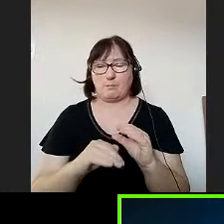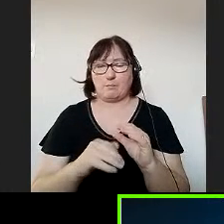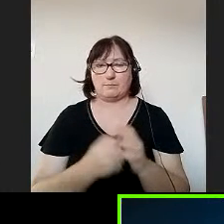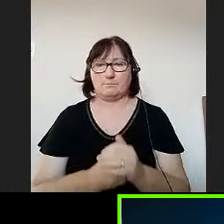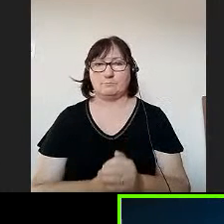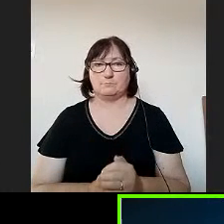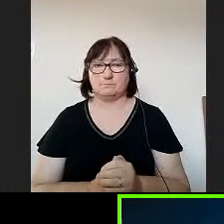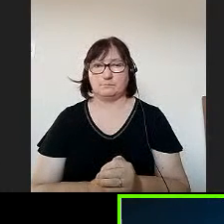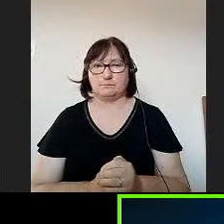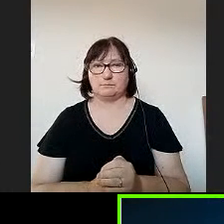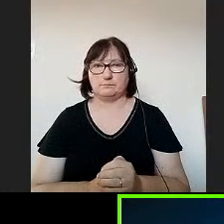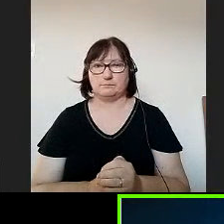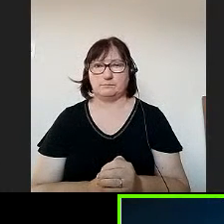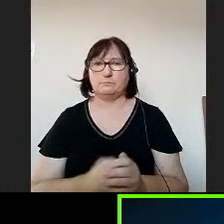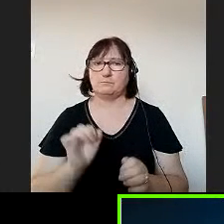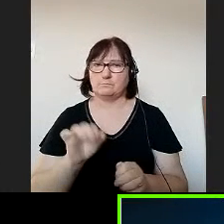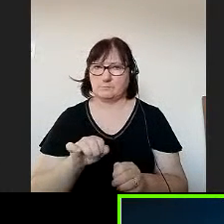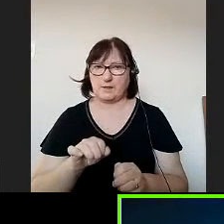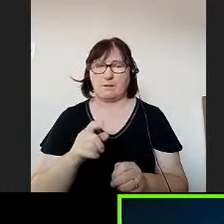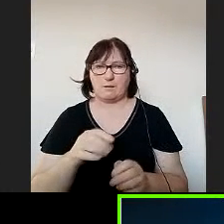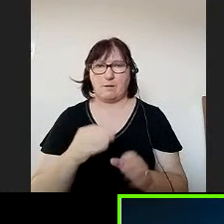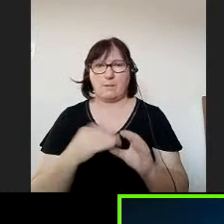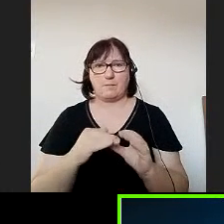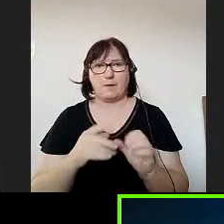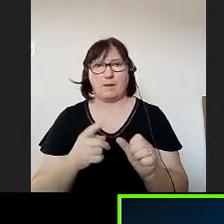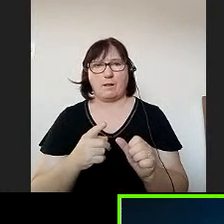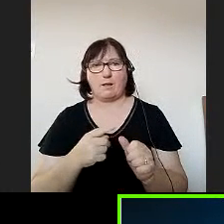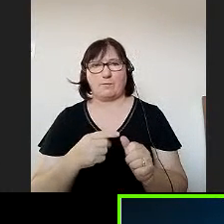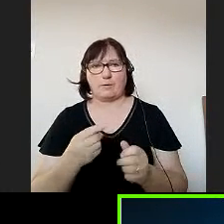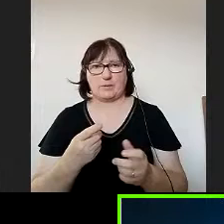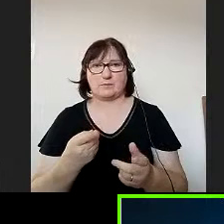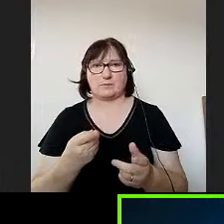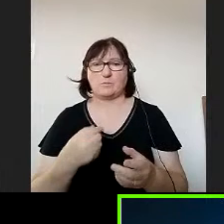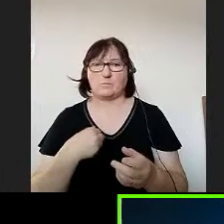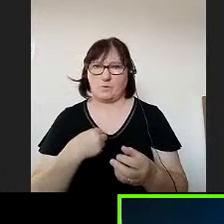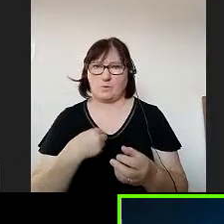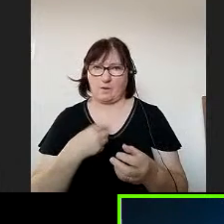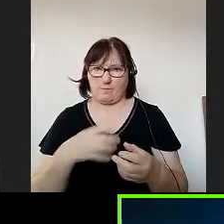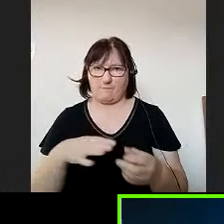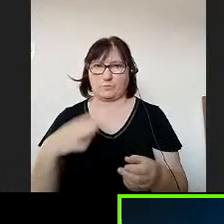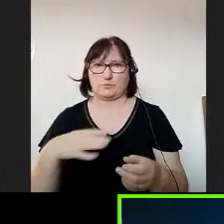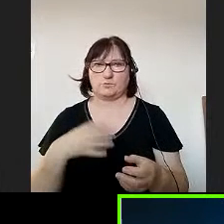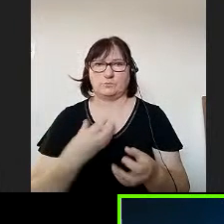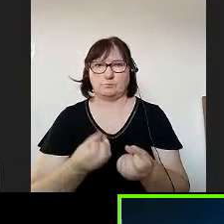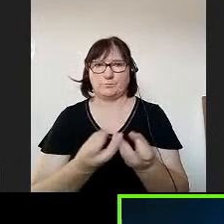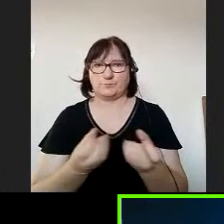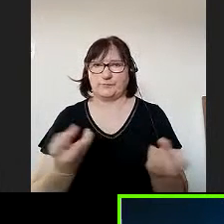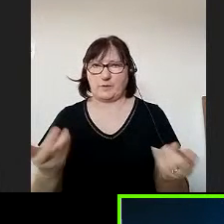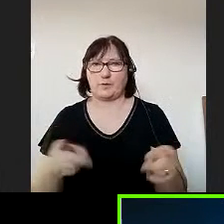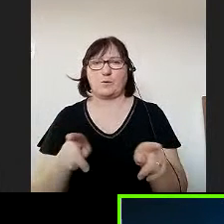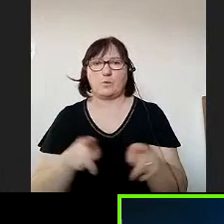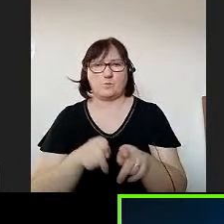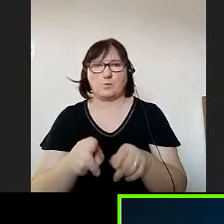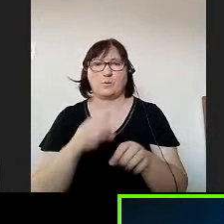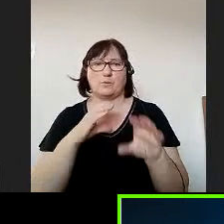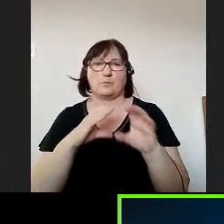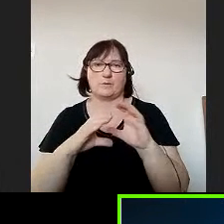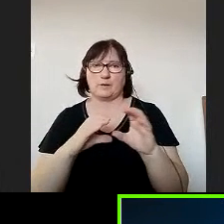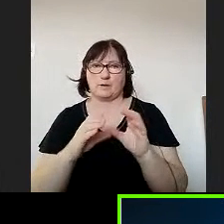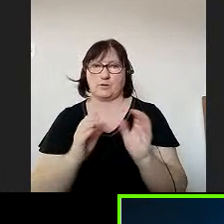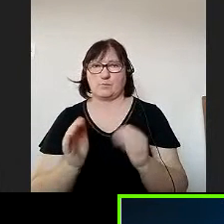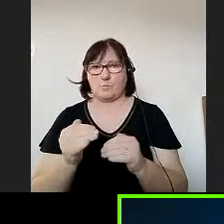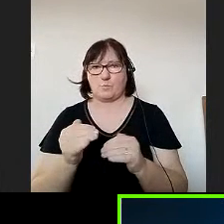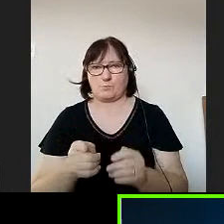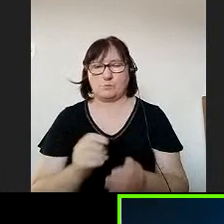address was provided, and we'll put that in the chat box as well for everybody's reference. And also,